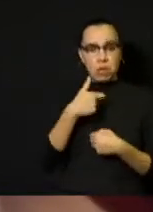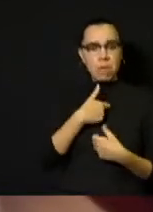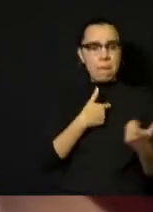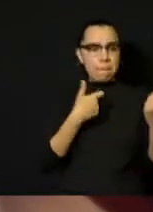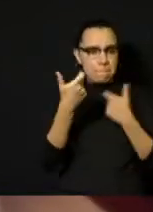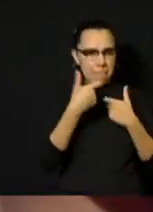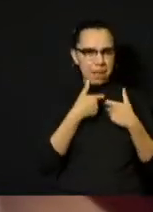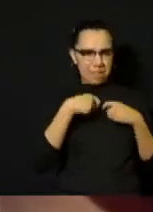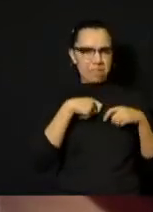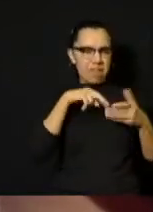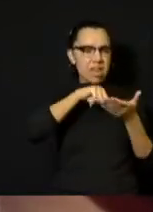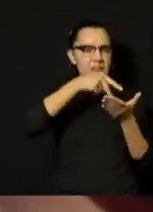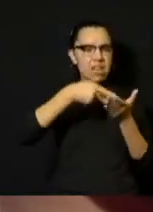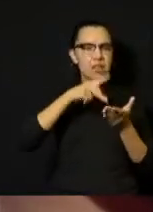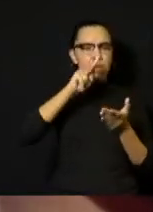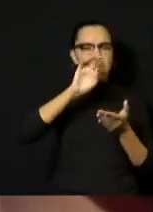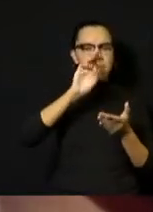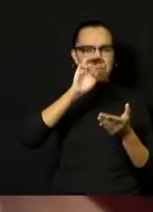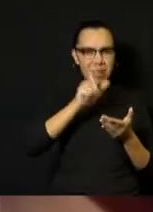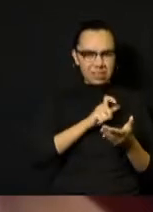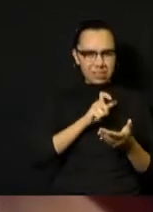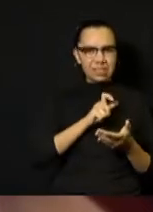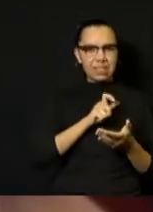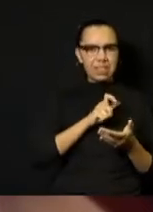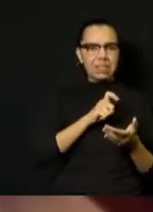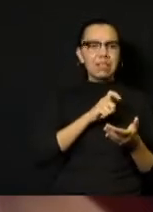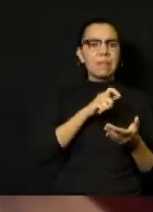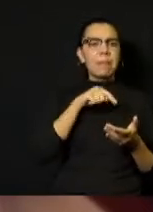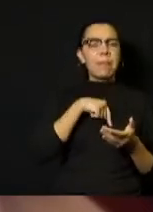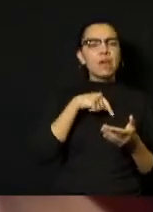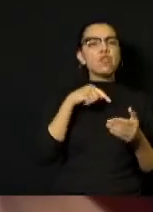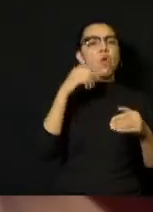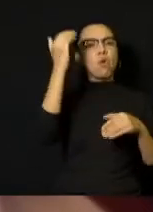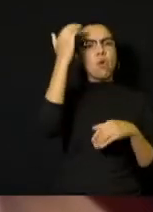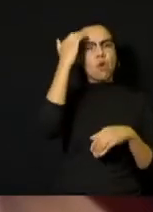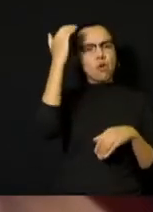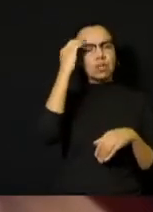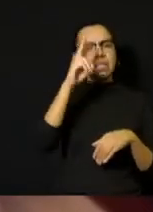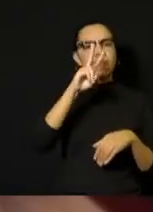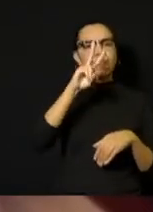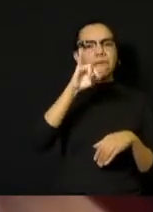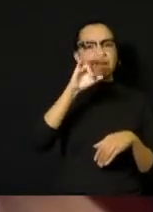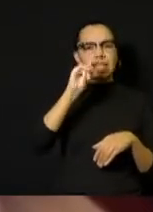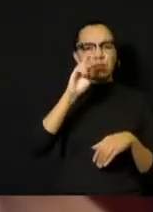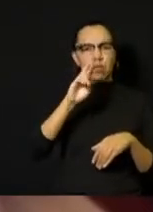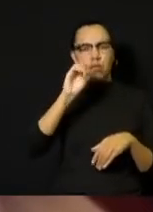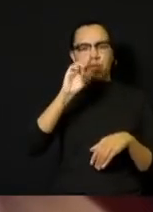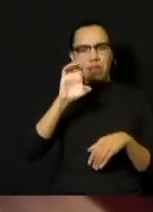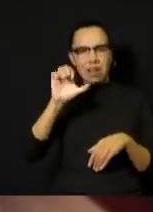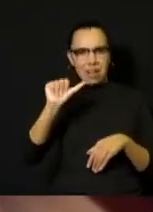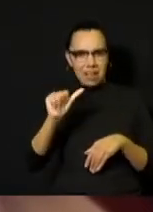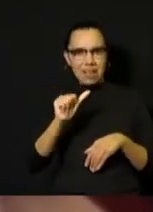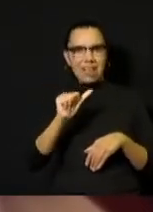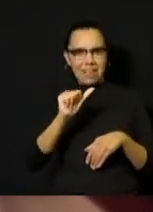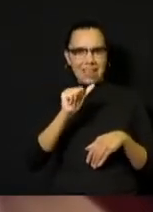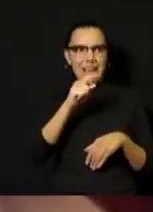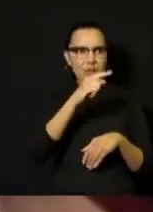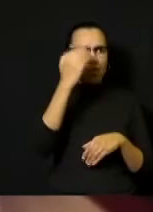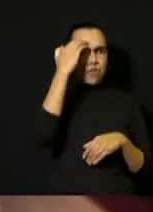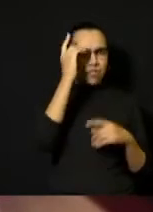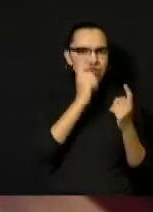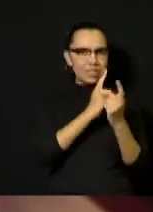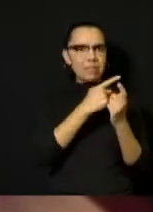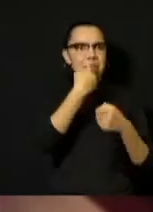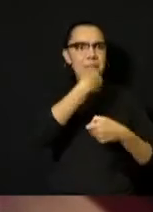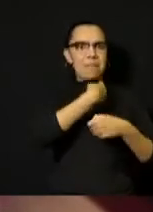poverty because my salary as engineer, plant engineer in Pemex, I met my